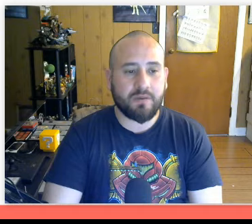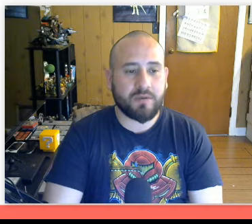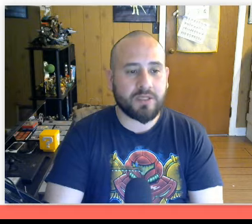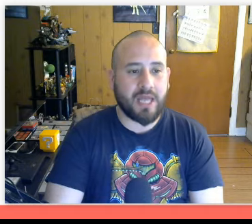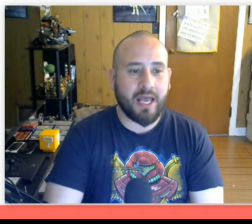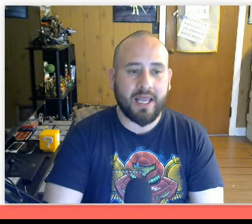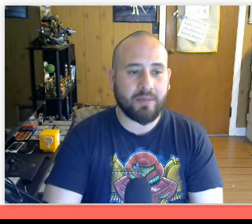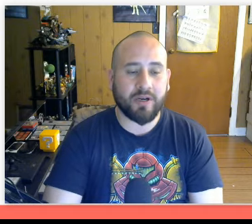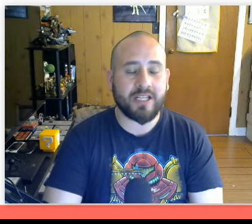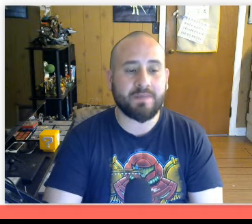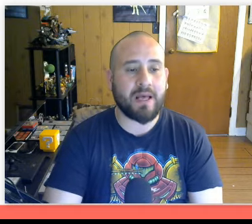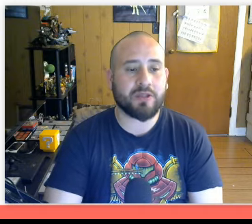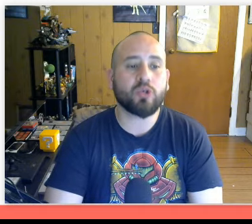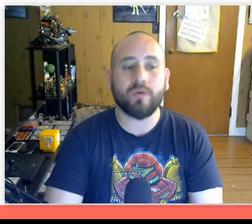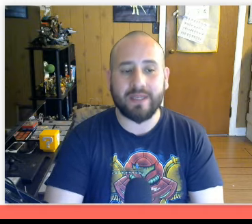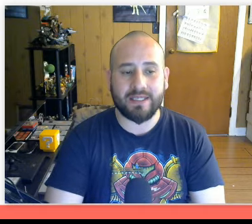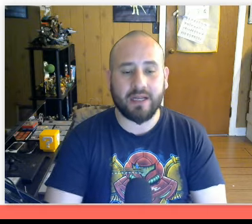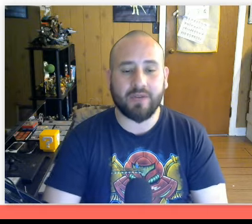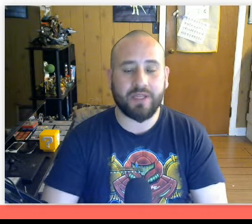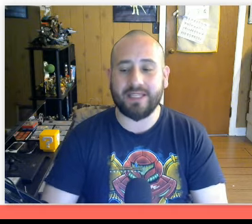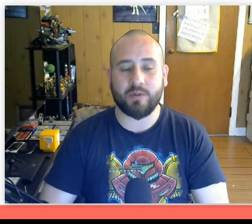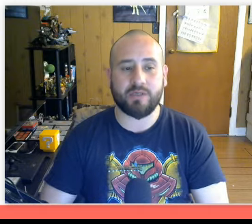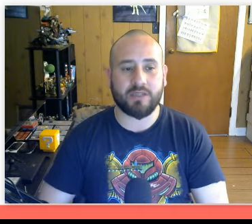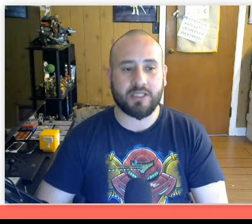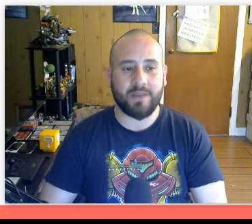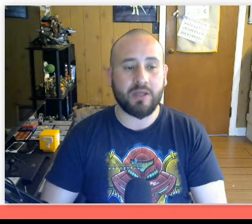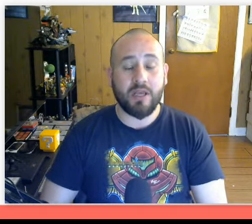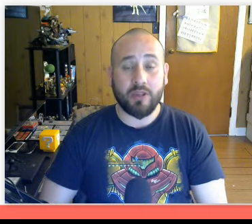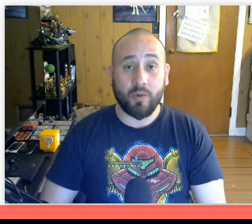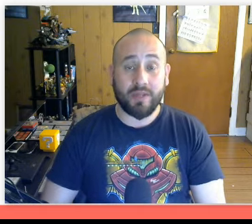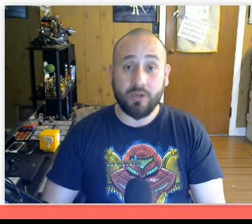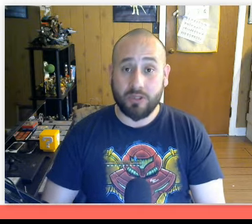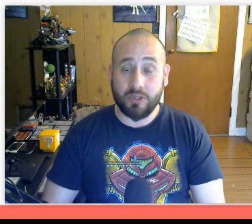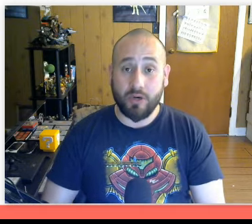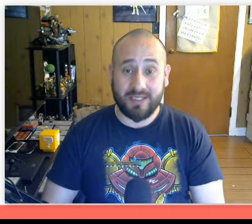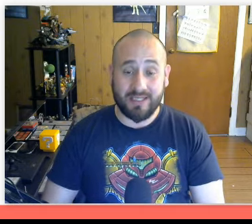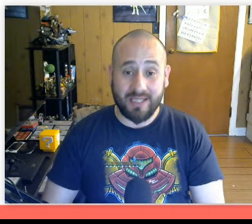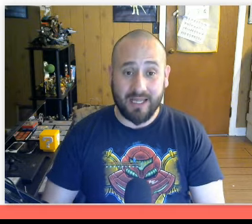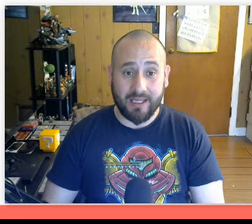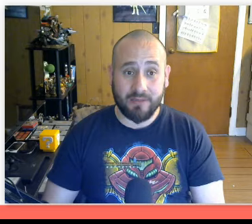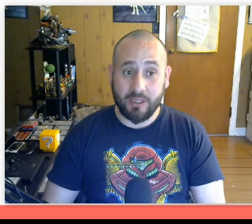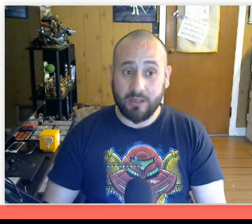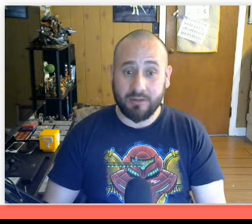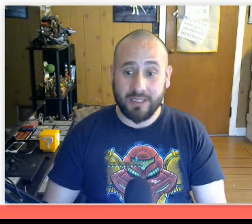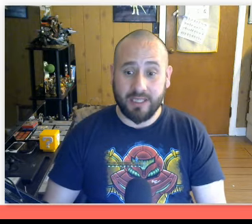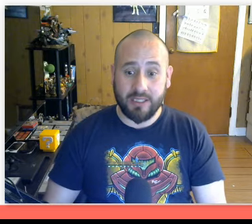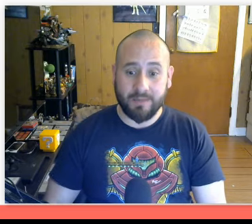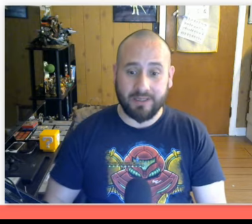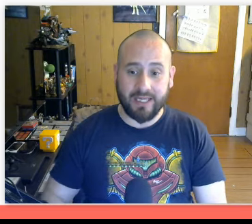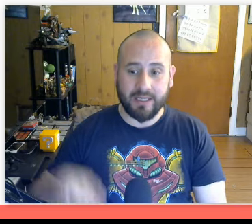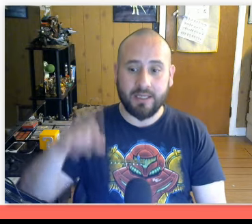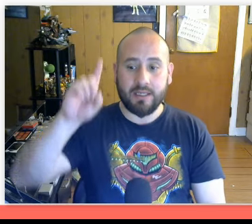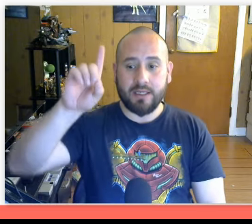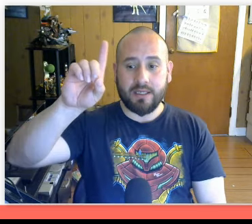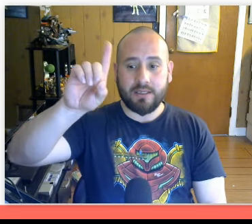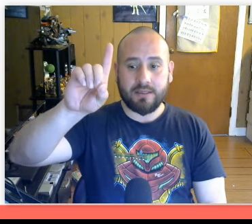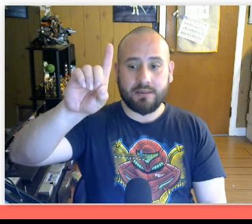going to we're going to spell two of these, and I'll give you the easiest ones for us to spell. The one that most of you go with is the deli. So let's spell